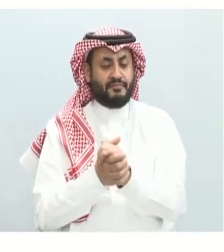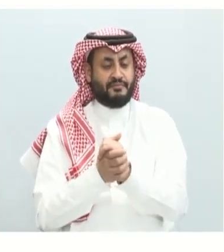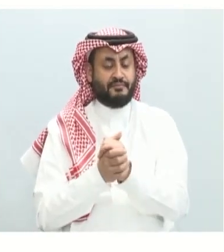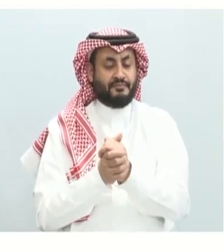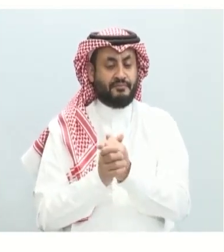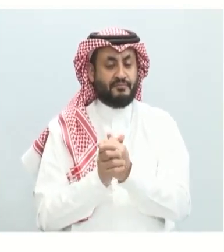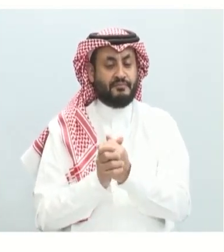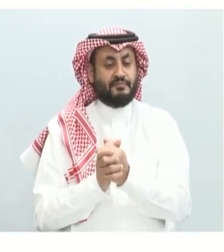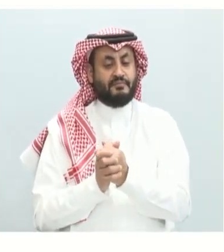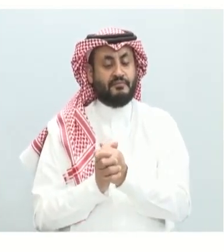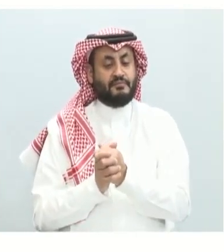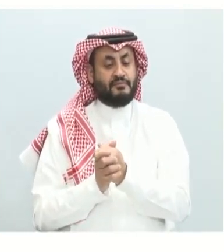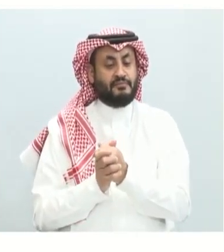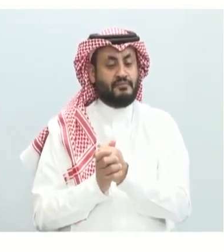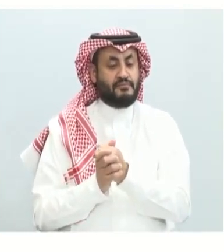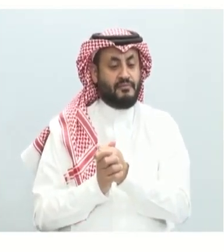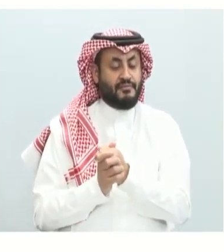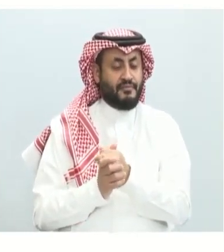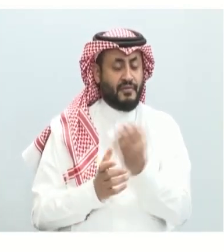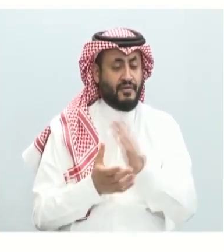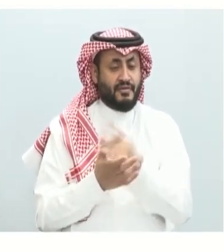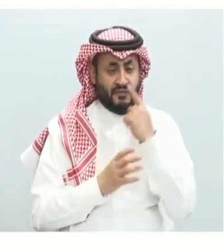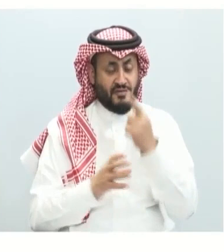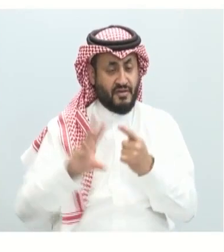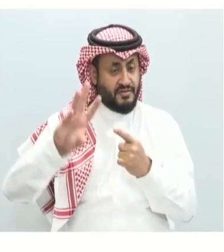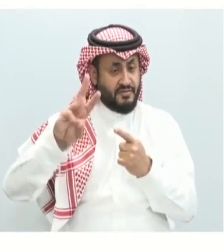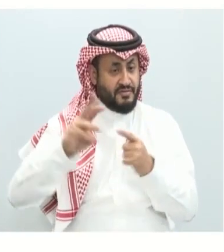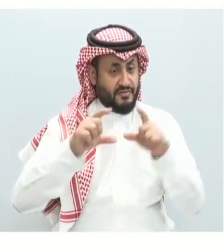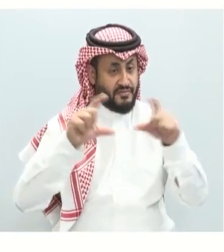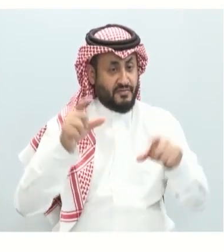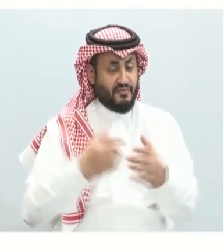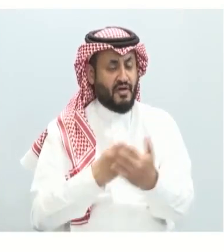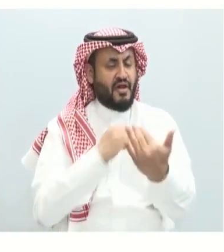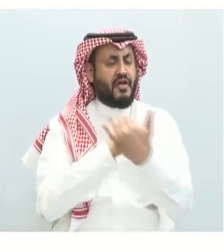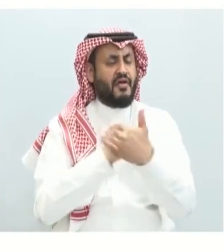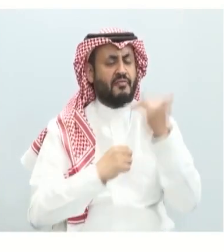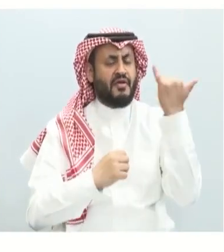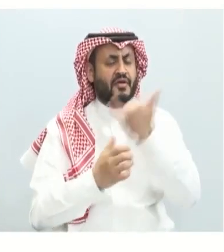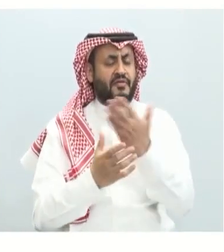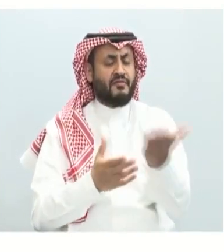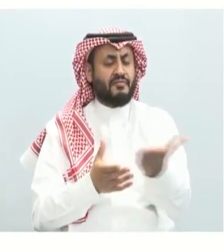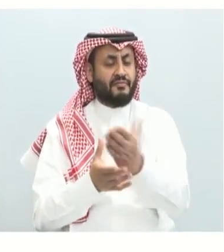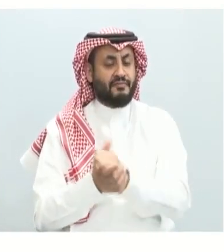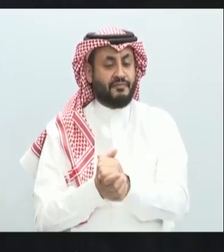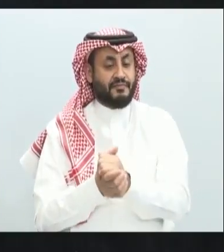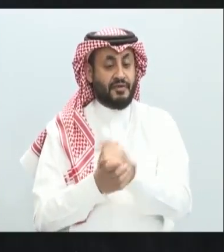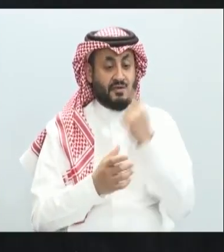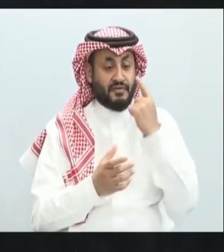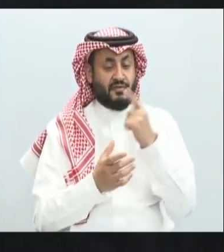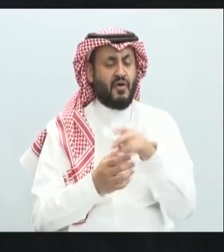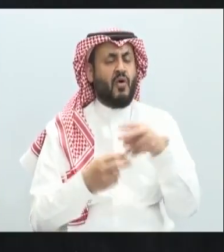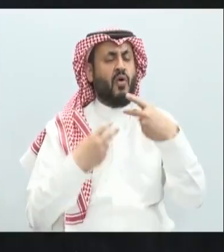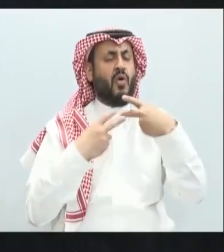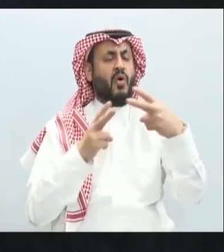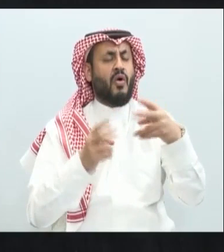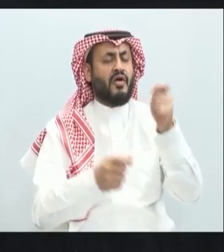So here in this chant with these six sentences, we did learn an important lesson, which is that we can use